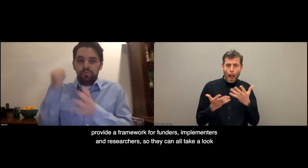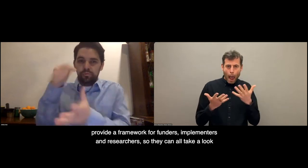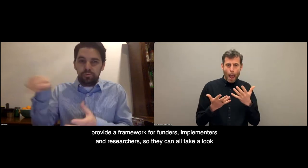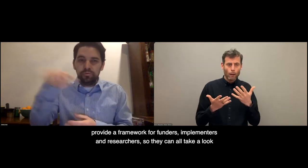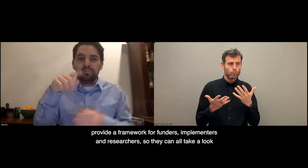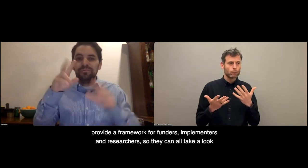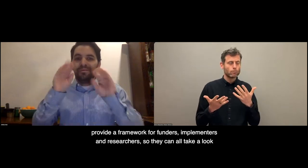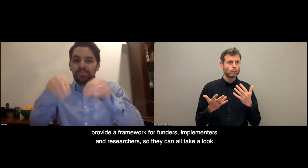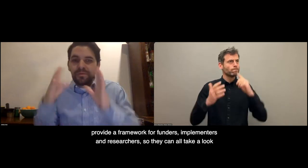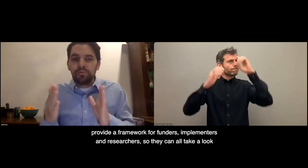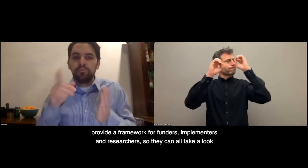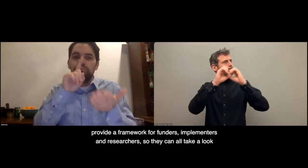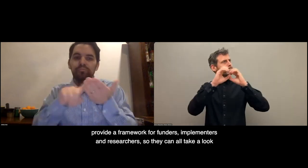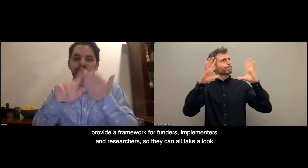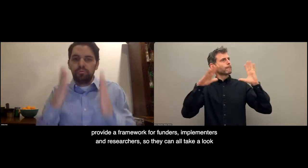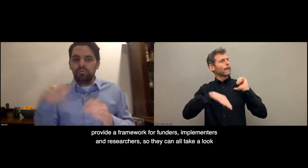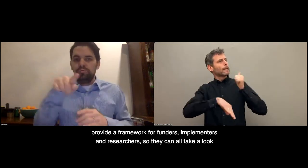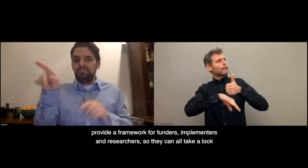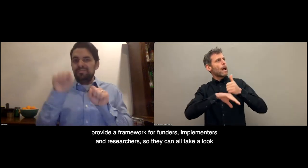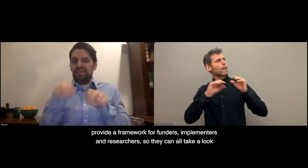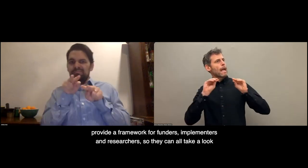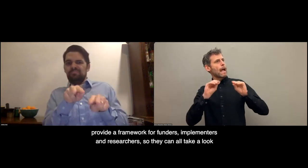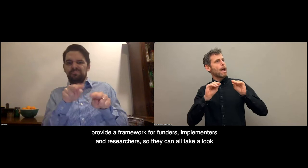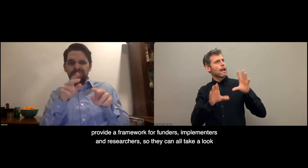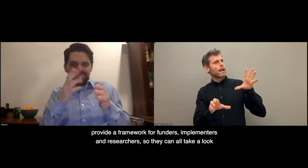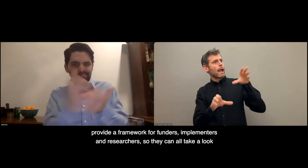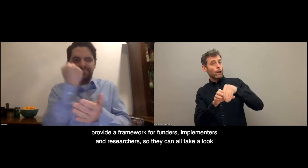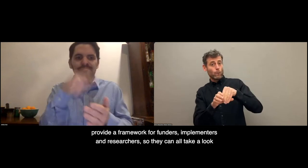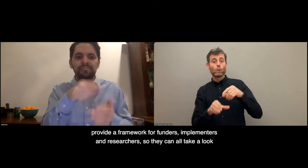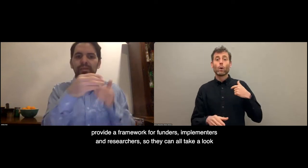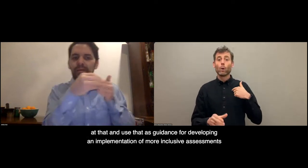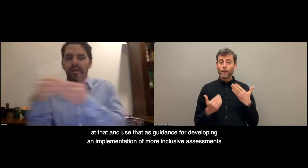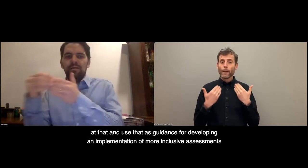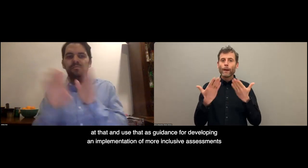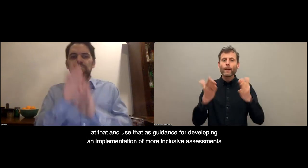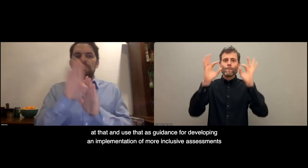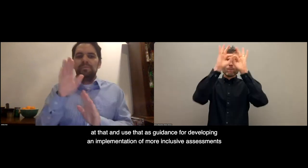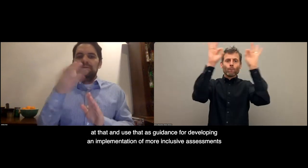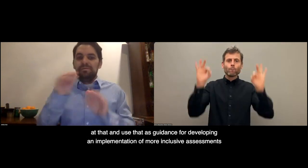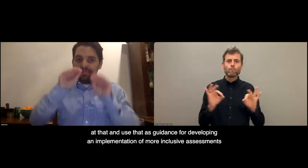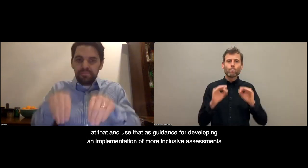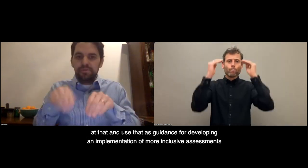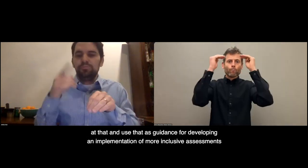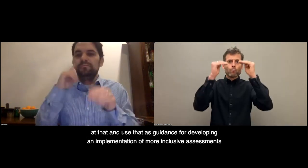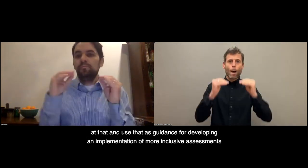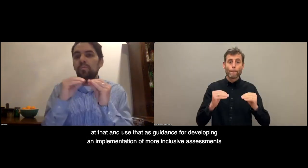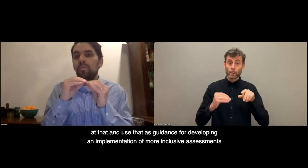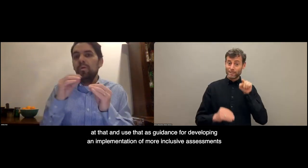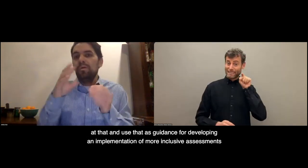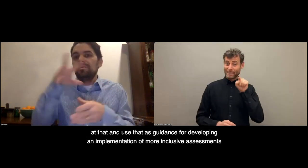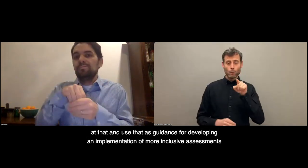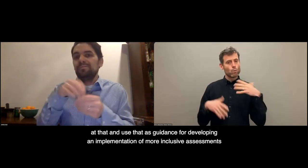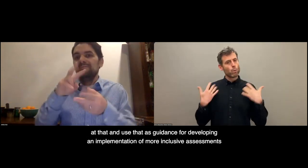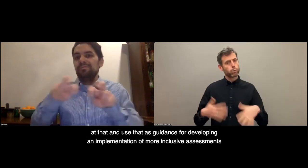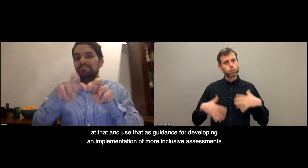framework for funders, implementers, and researchers, so they can all take a look at that and use that as guidance for developing